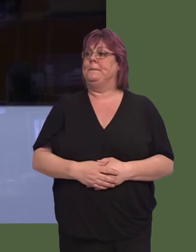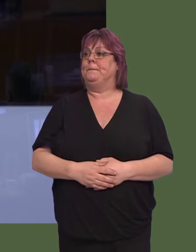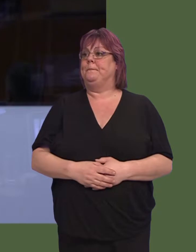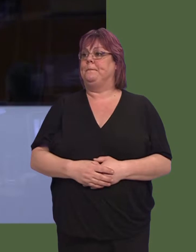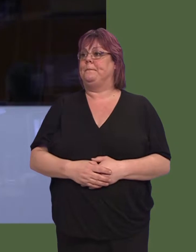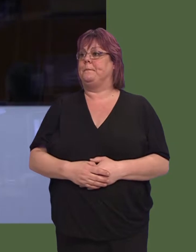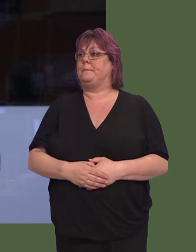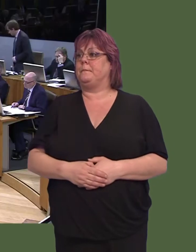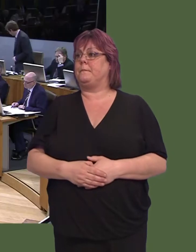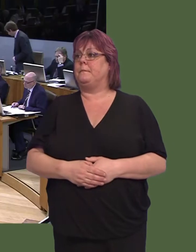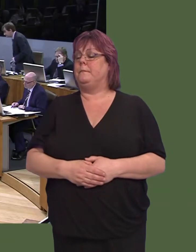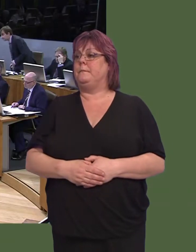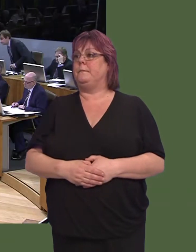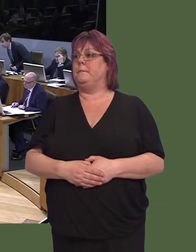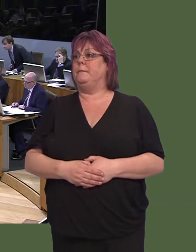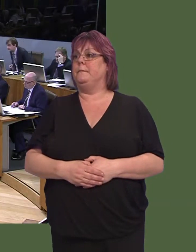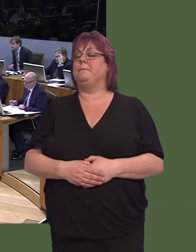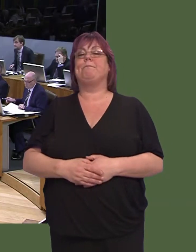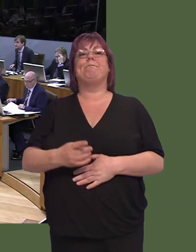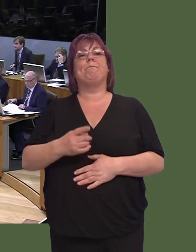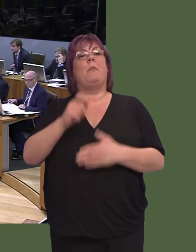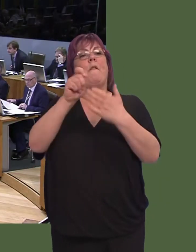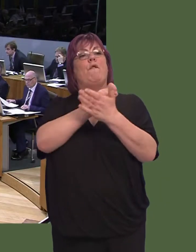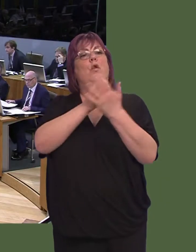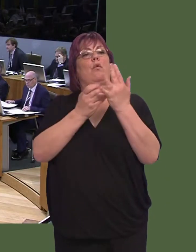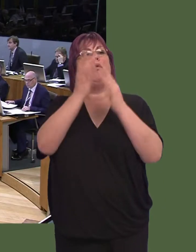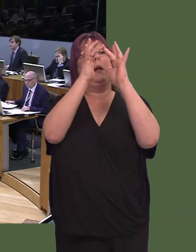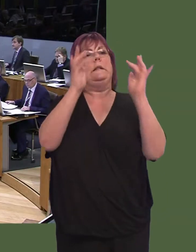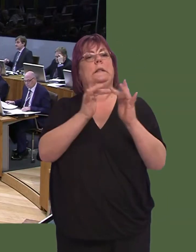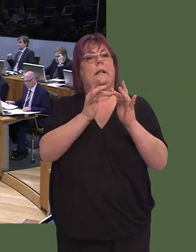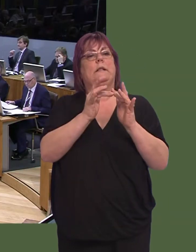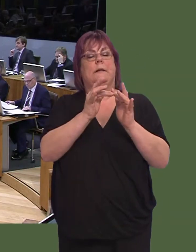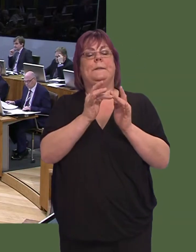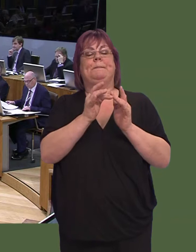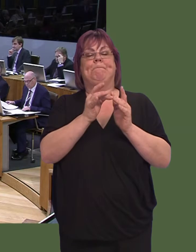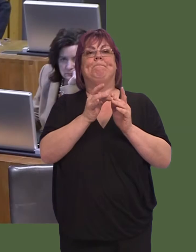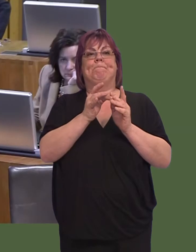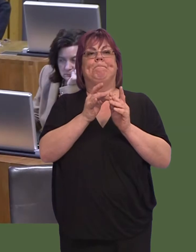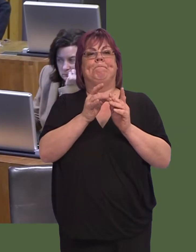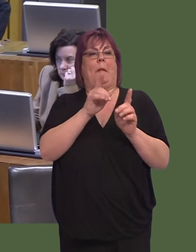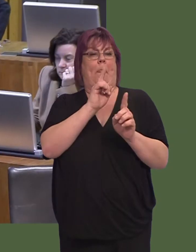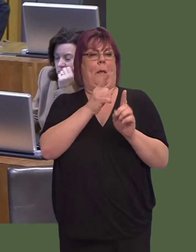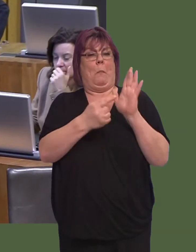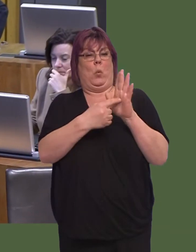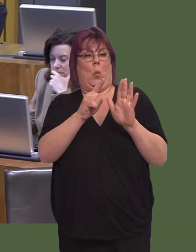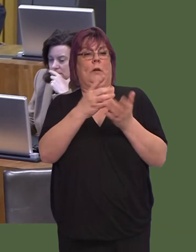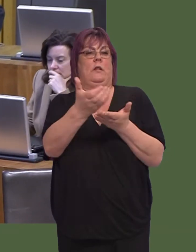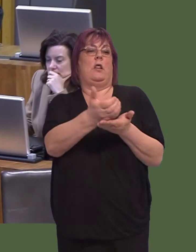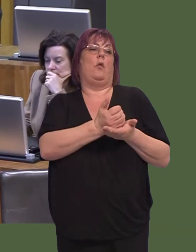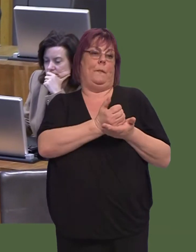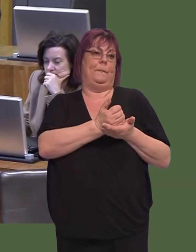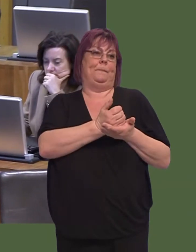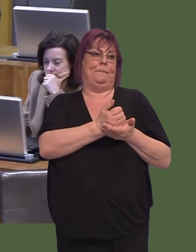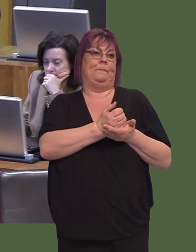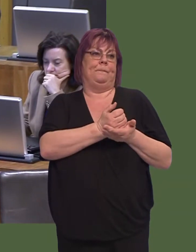way we can with the current voting patterns? I think on the issue of electronic voting, the issue of security is an important